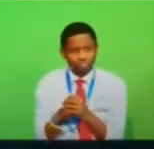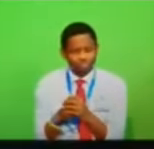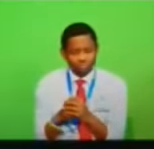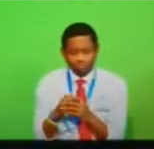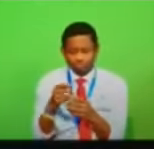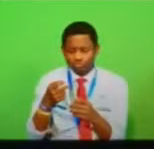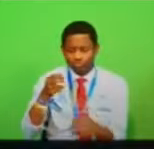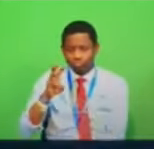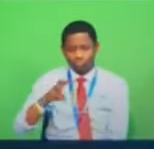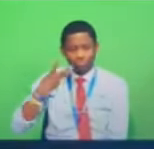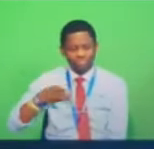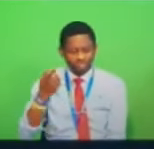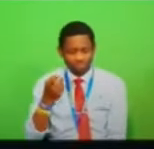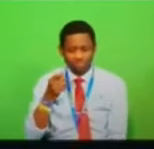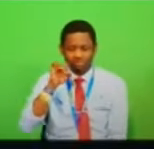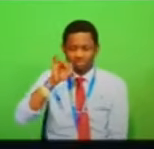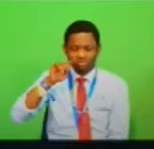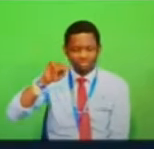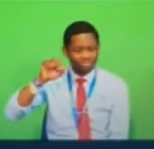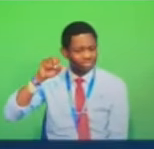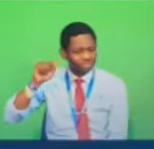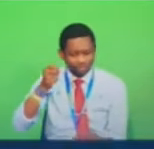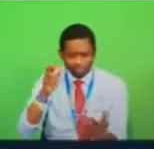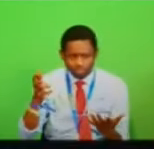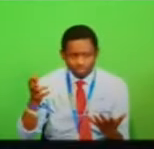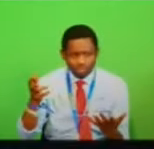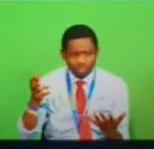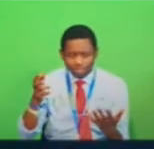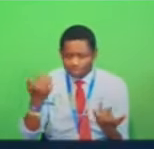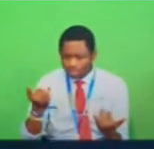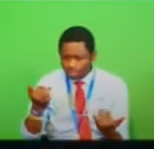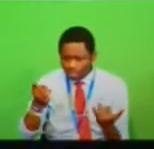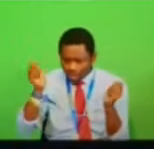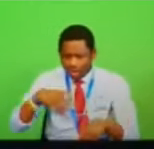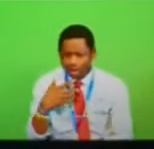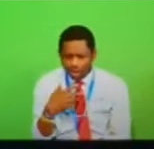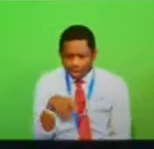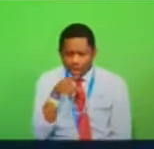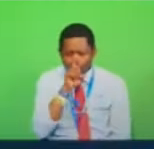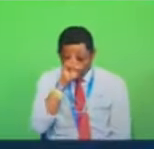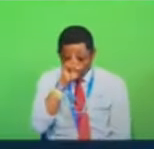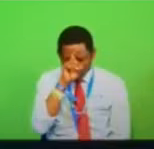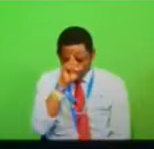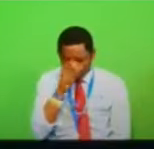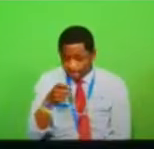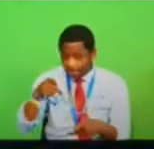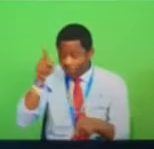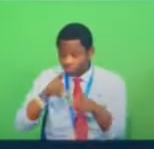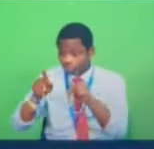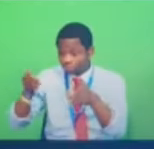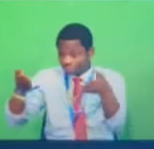WhatsApp came, Instagram came, and all of a sudden, it is possible. Hallelujah. Beloved in Christ,